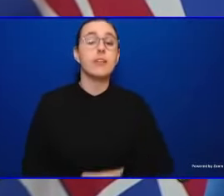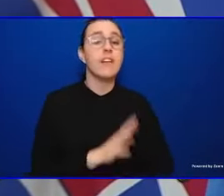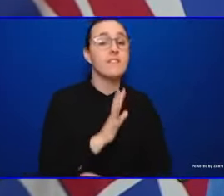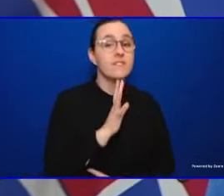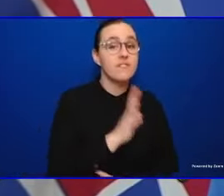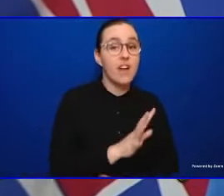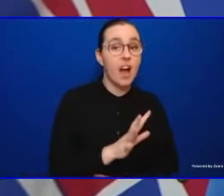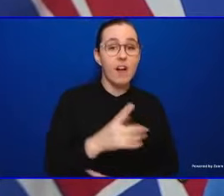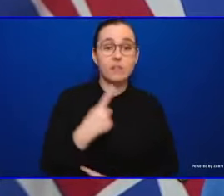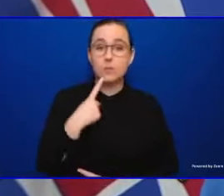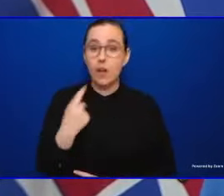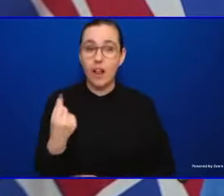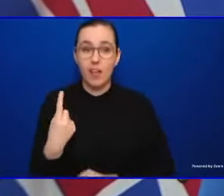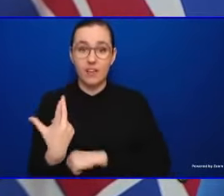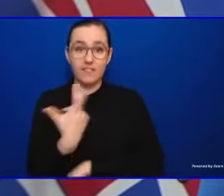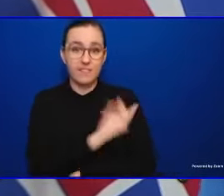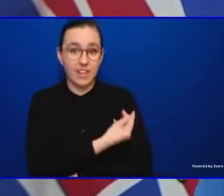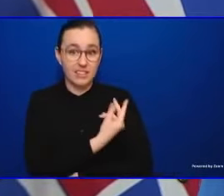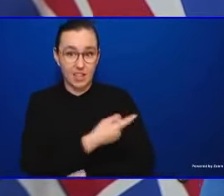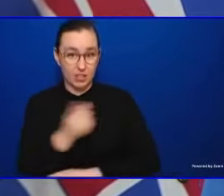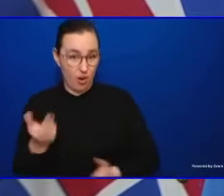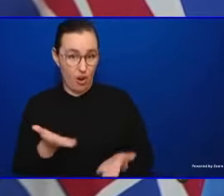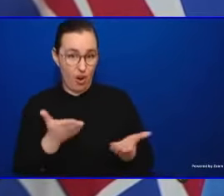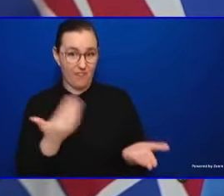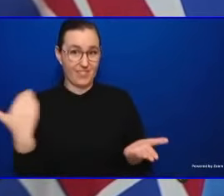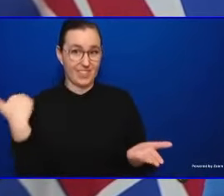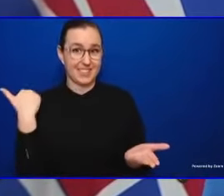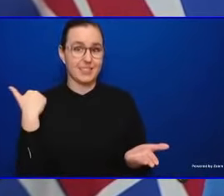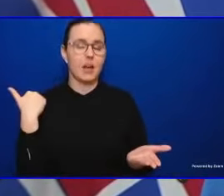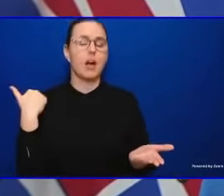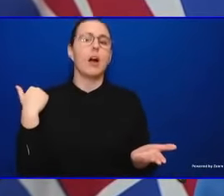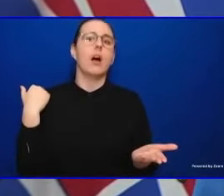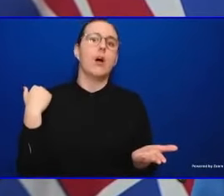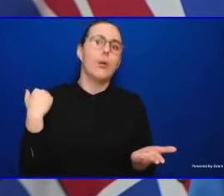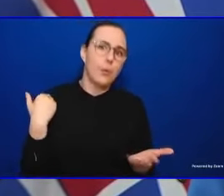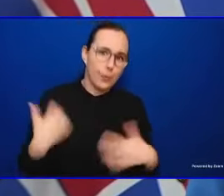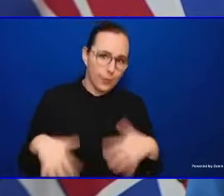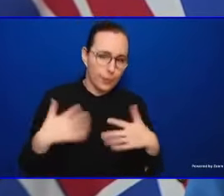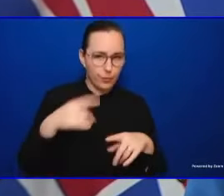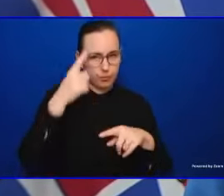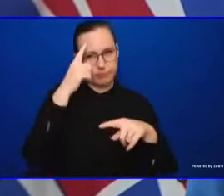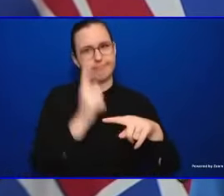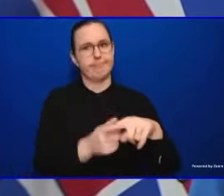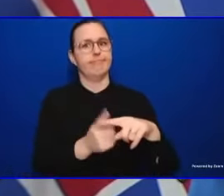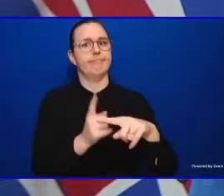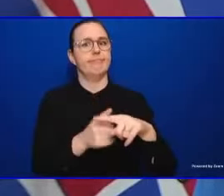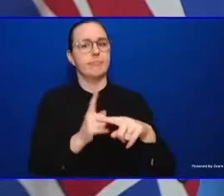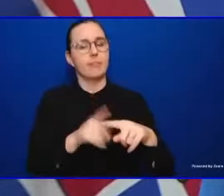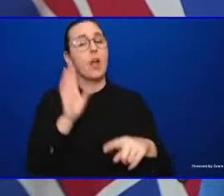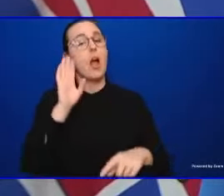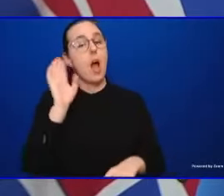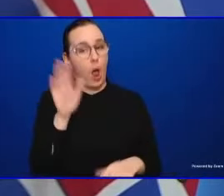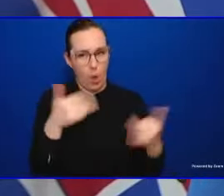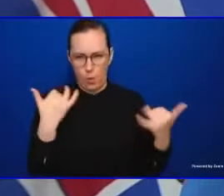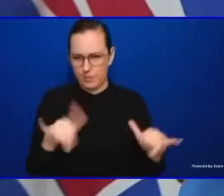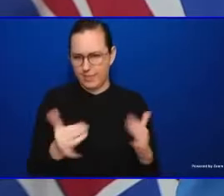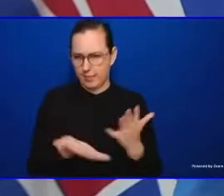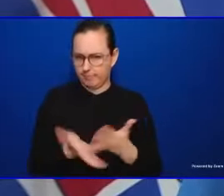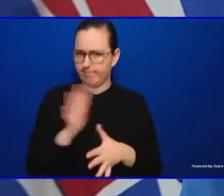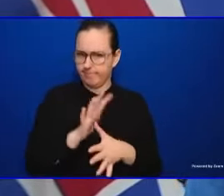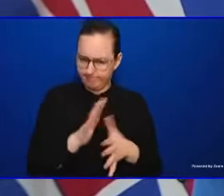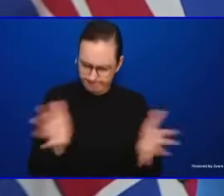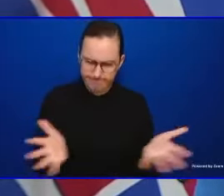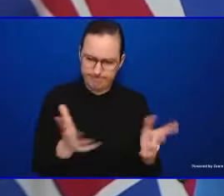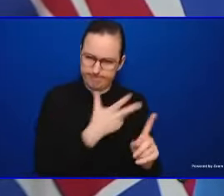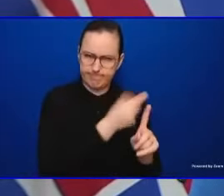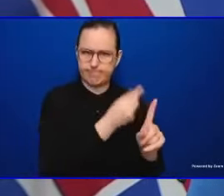very hopeful development, and I know continues to be a priority with respect to our vaccination campaign. And I strongly